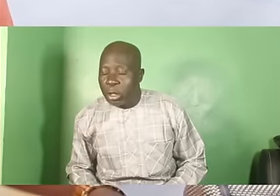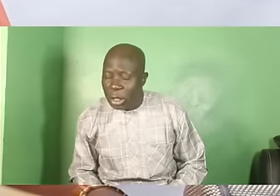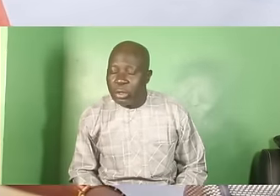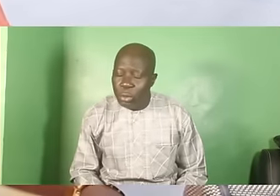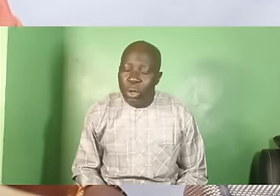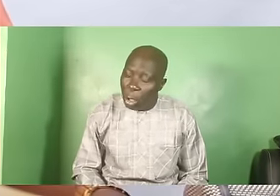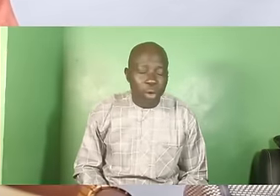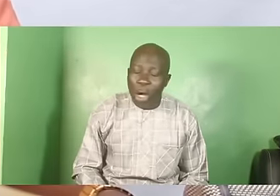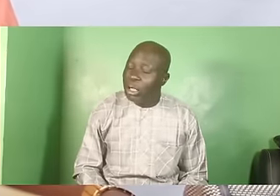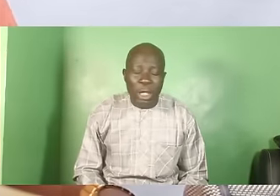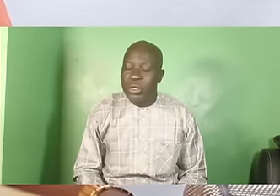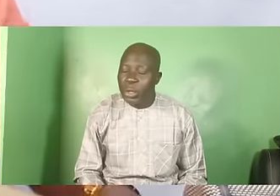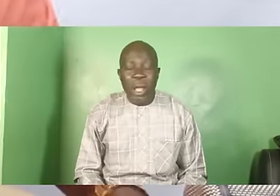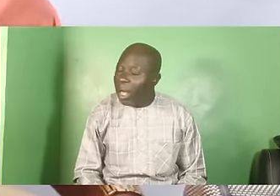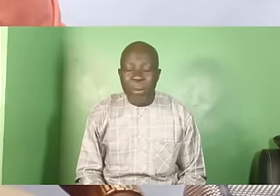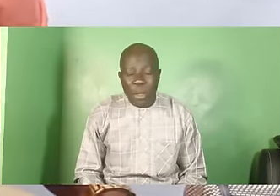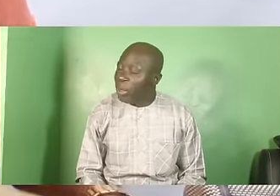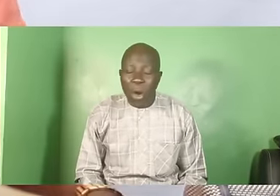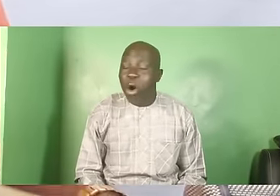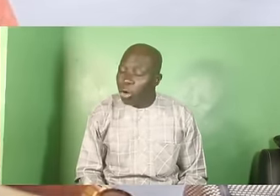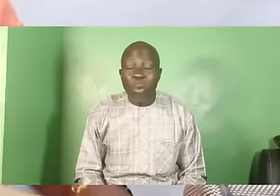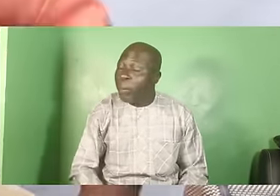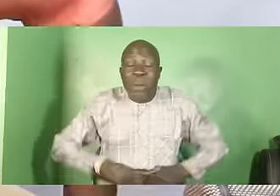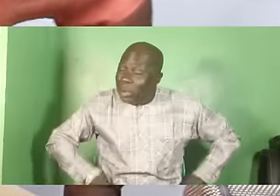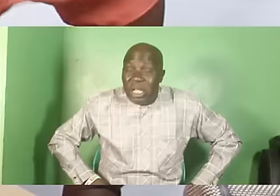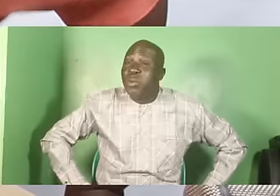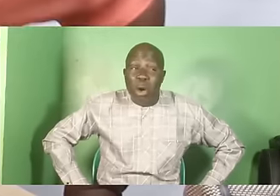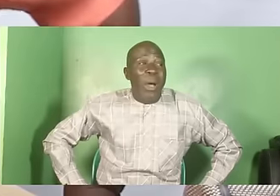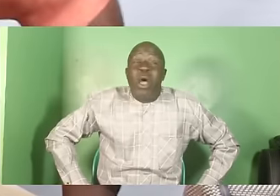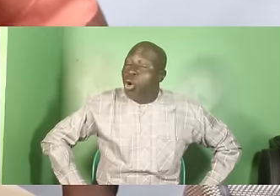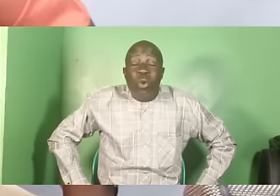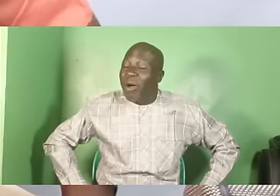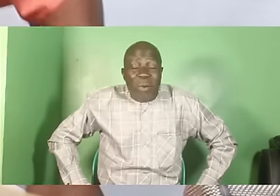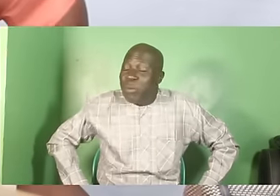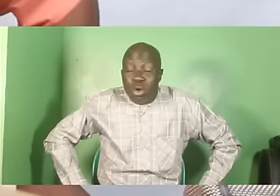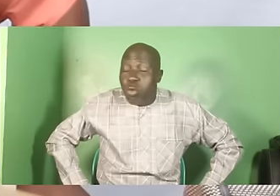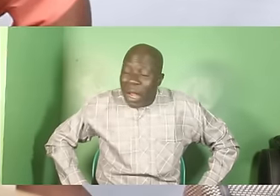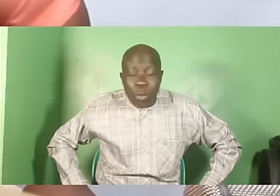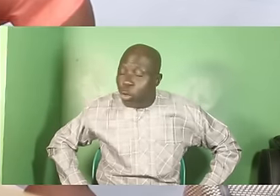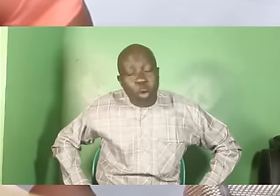Bring me out. Oh, yeah, God. Oh, God, Jesus. Oh, God, Jesus. Oh, God, Jesus. Hey, people.